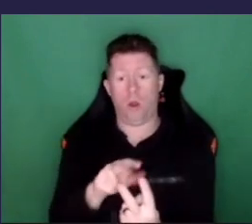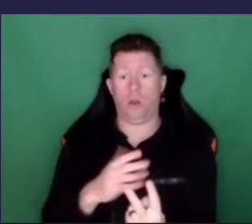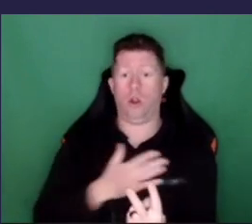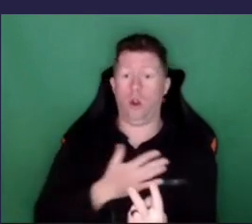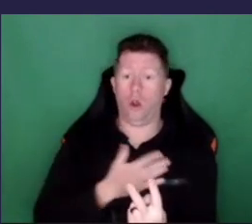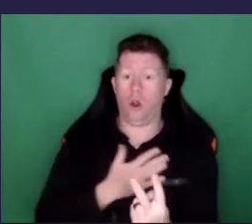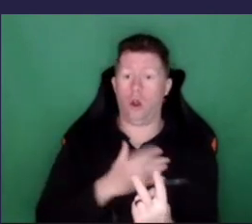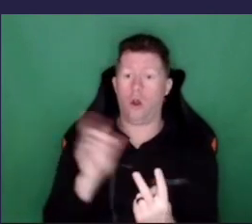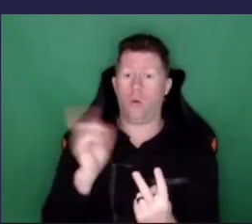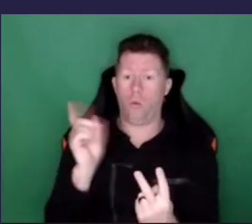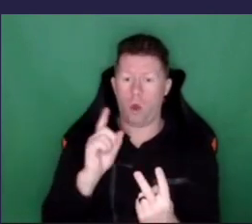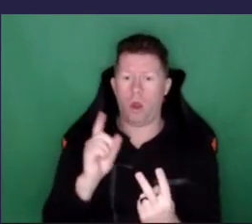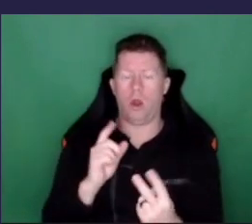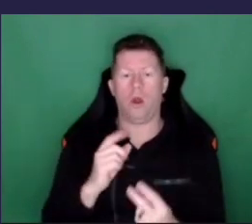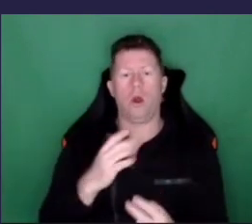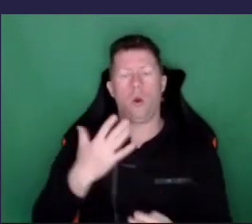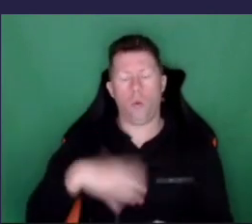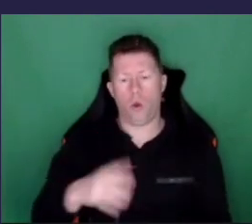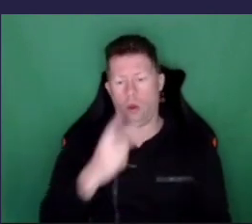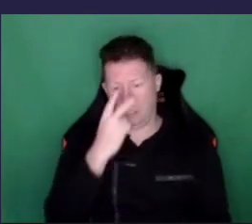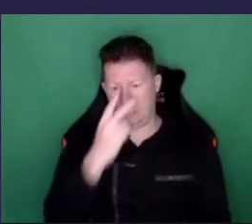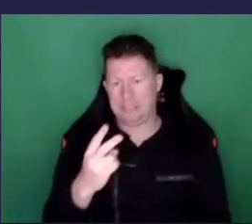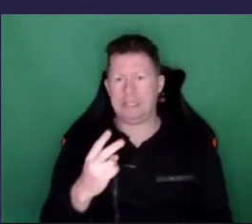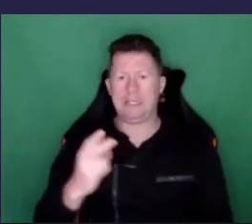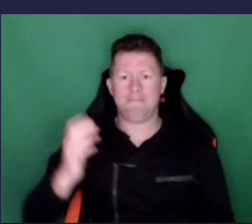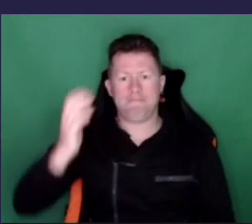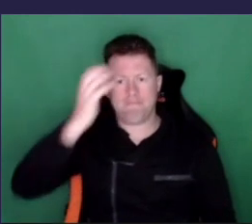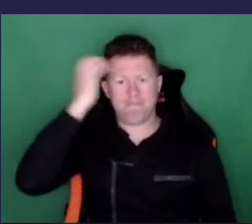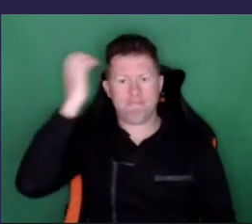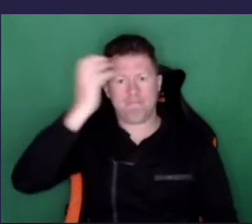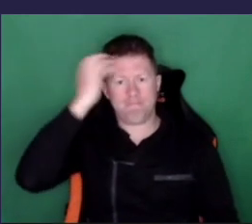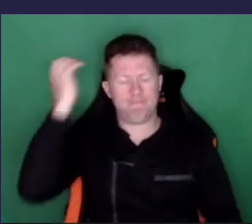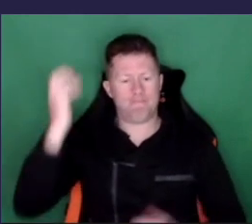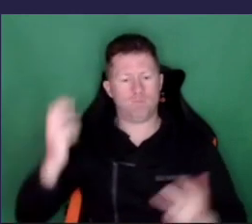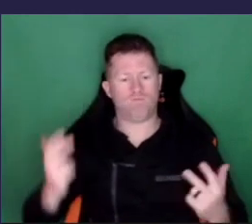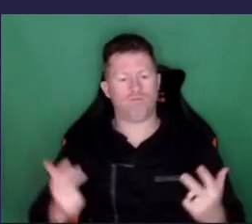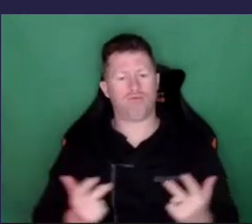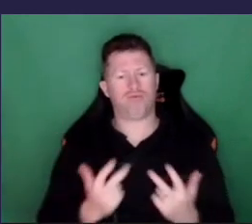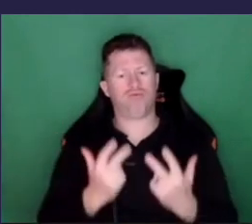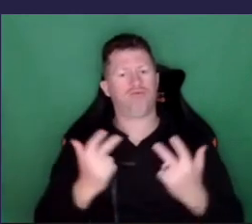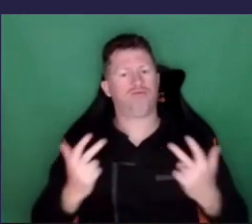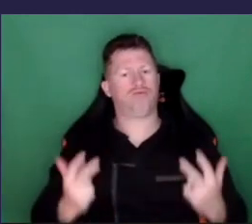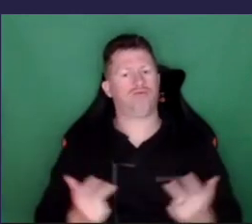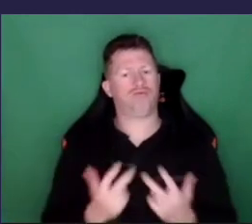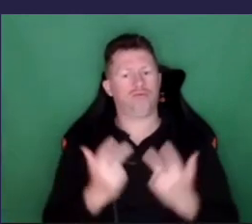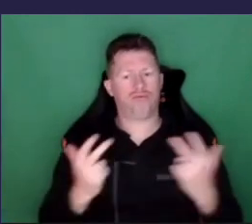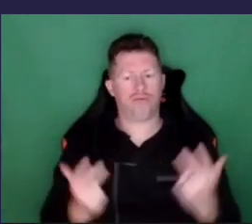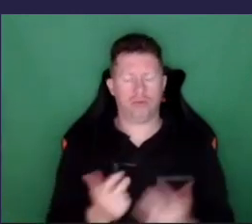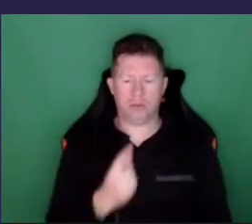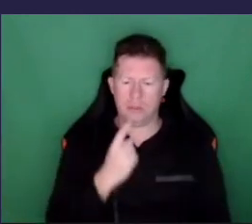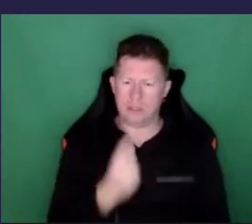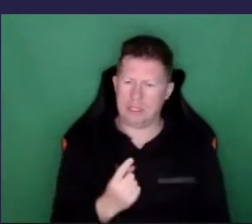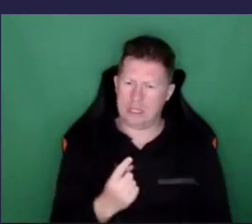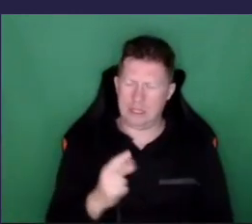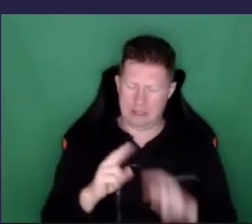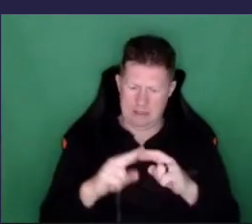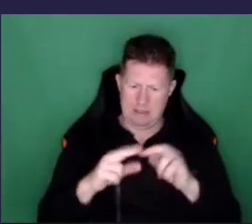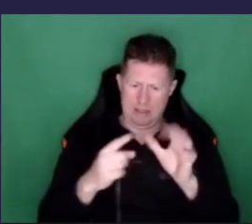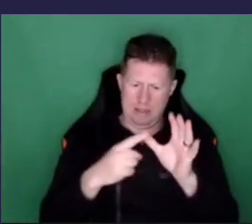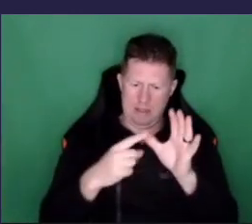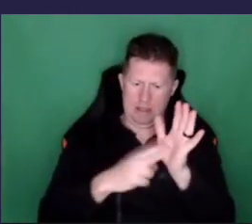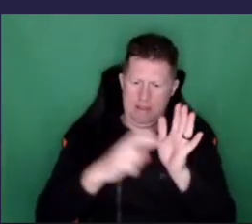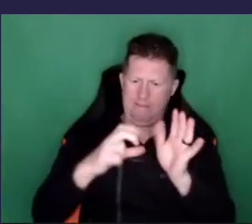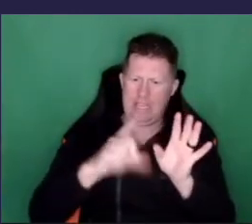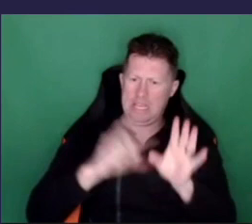going to a fancy restaurant. That's what they called it, a fancy restaurant. And she said, "Well, what do you mean by a fancy